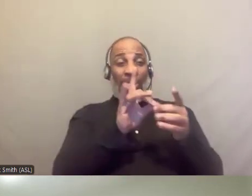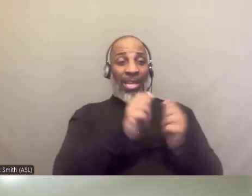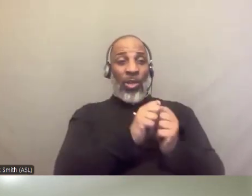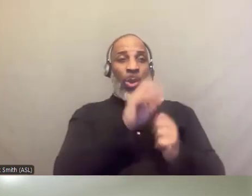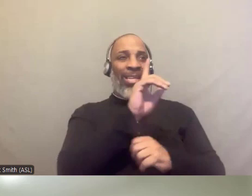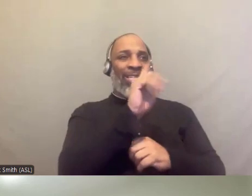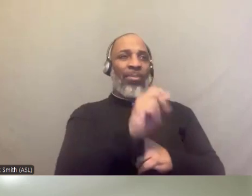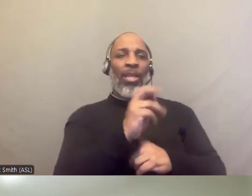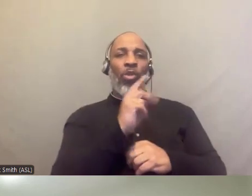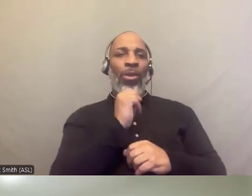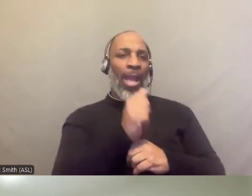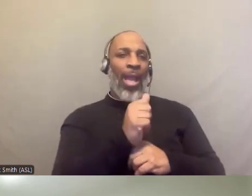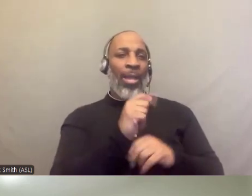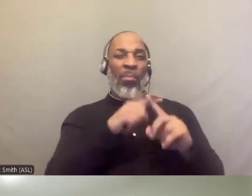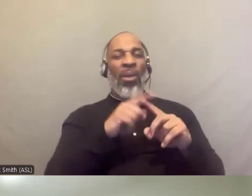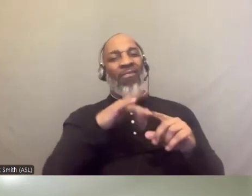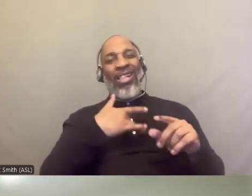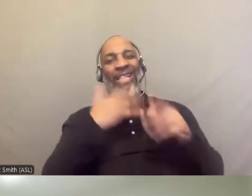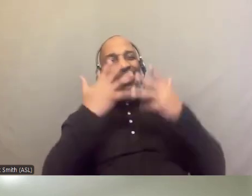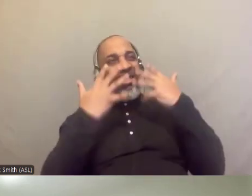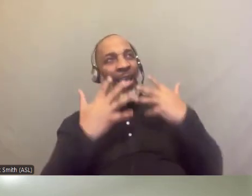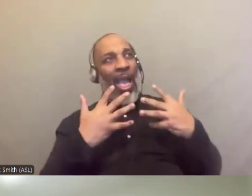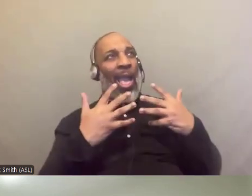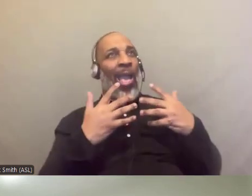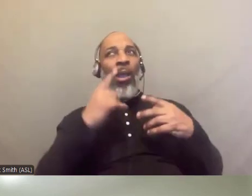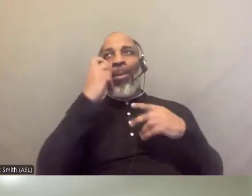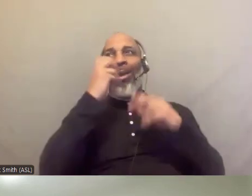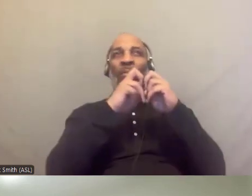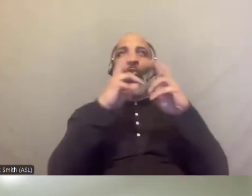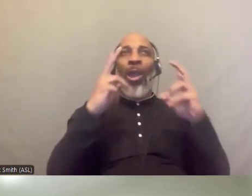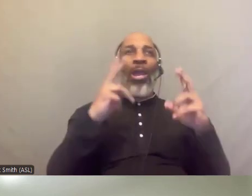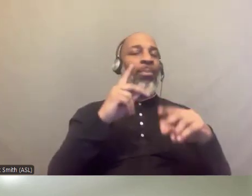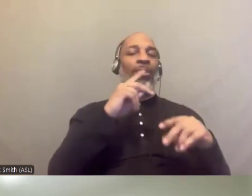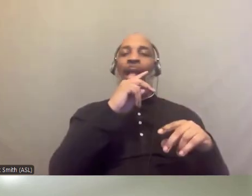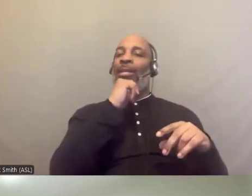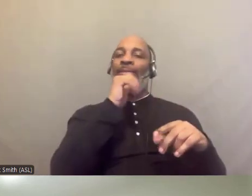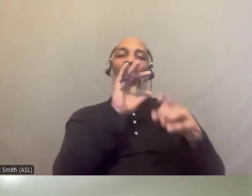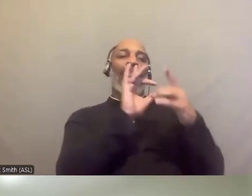not. But feeling sad because of a breakup does not rise